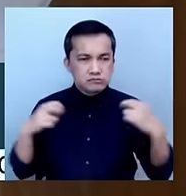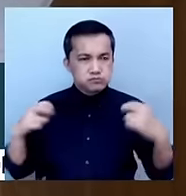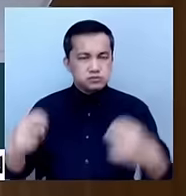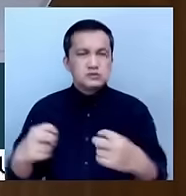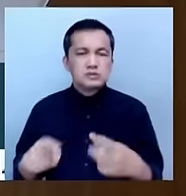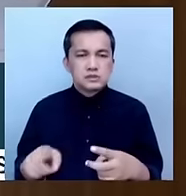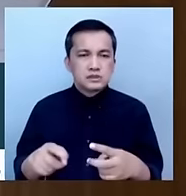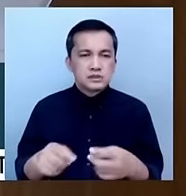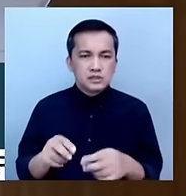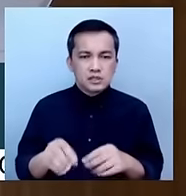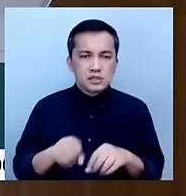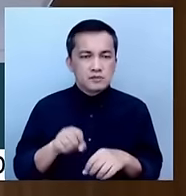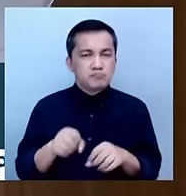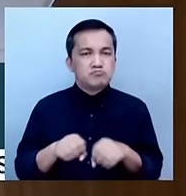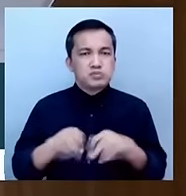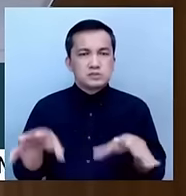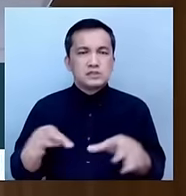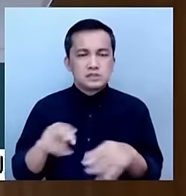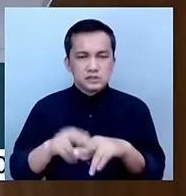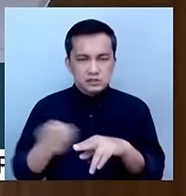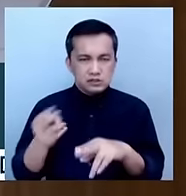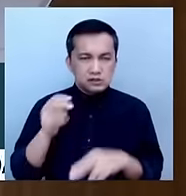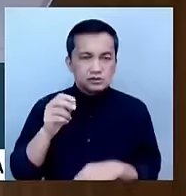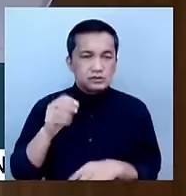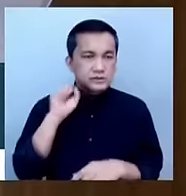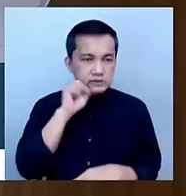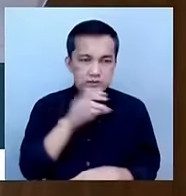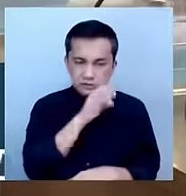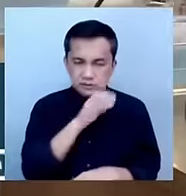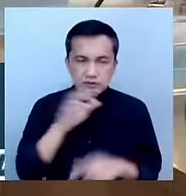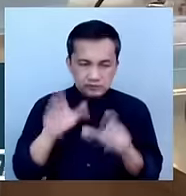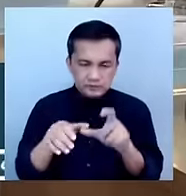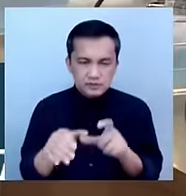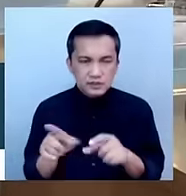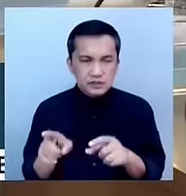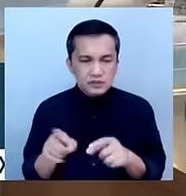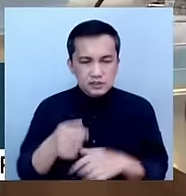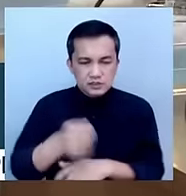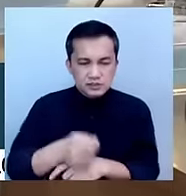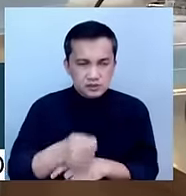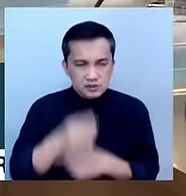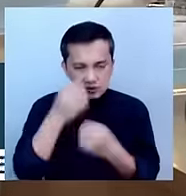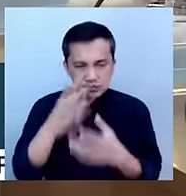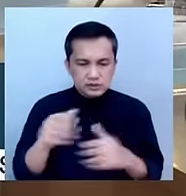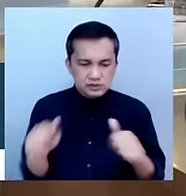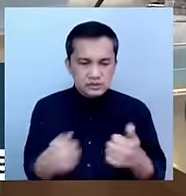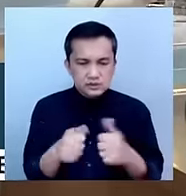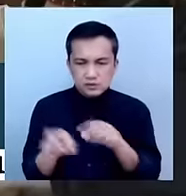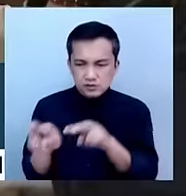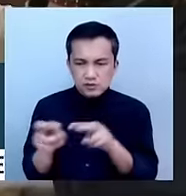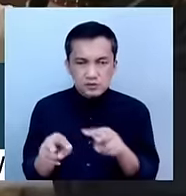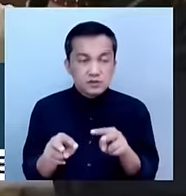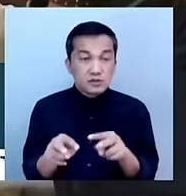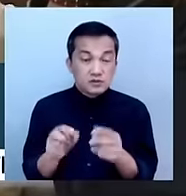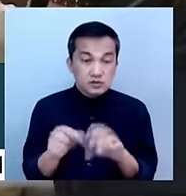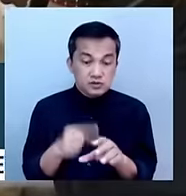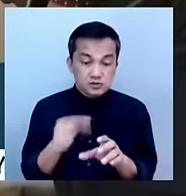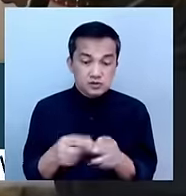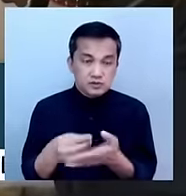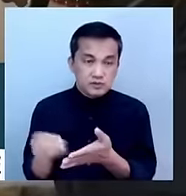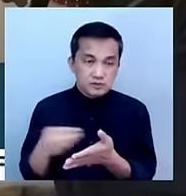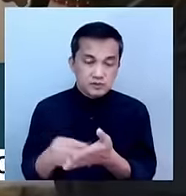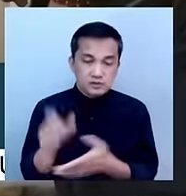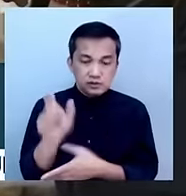for senior citizens and persons with disability. That's as the hearing revealed challenges in monitoring the grocery purchases of